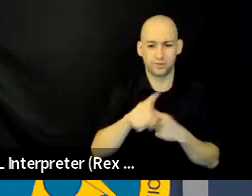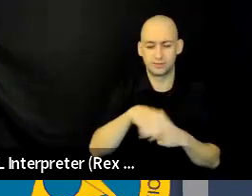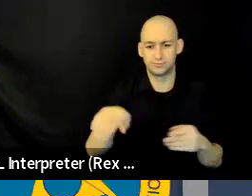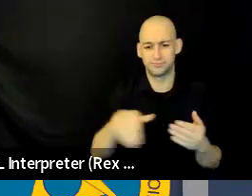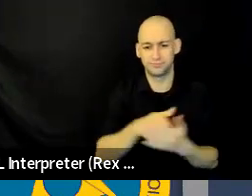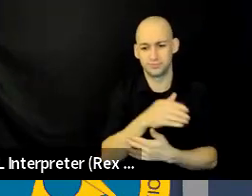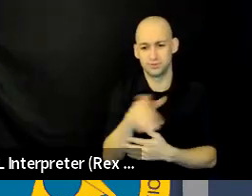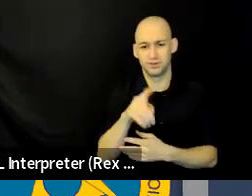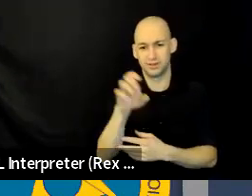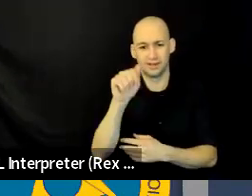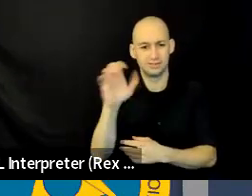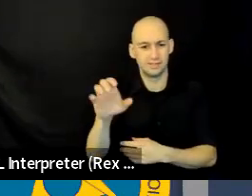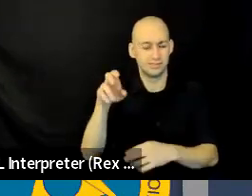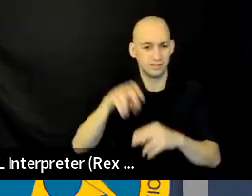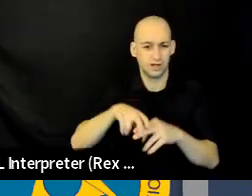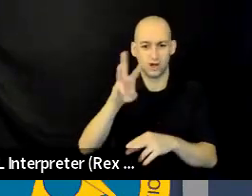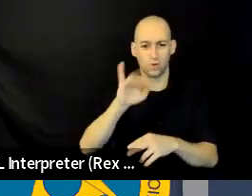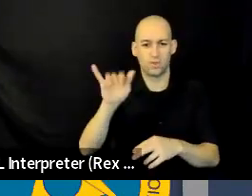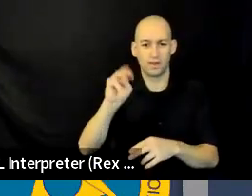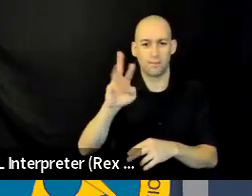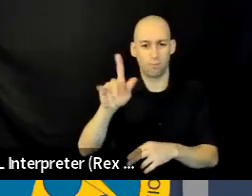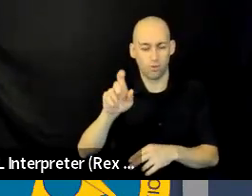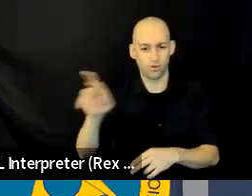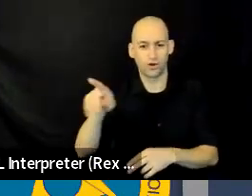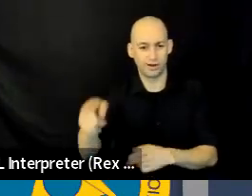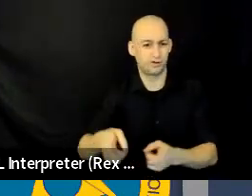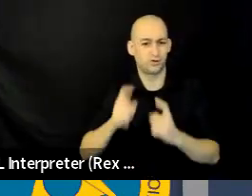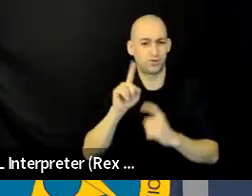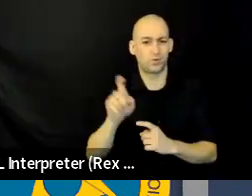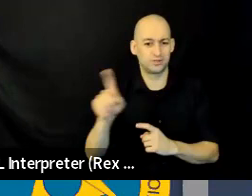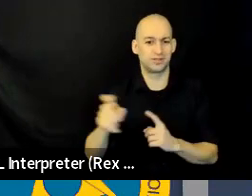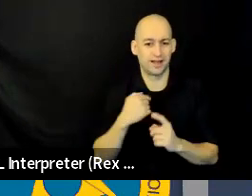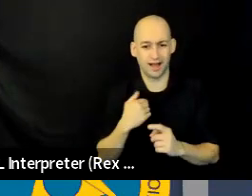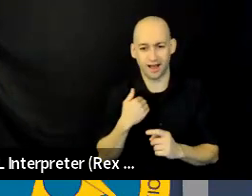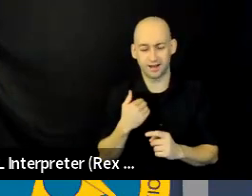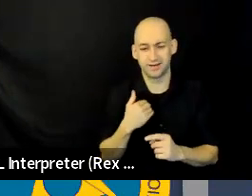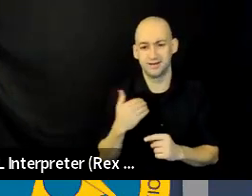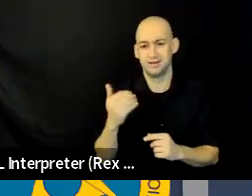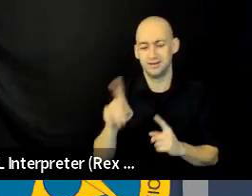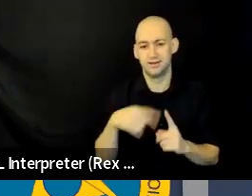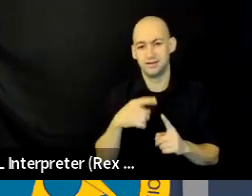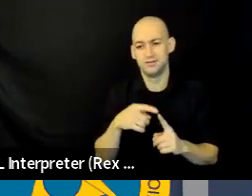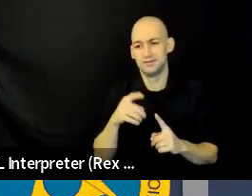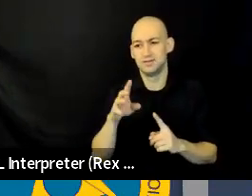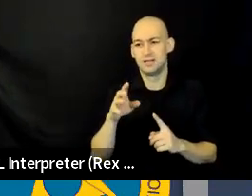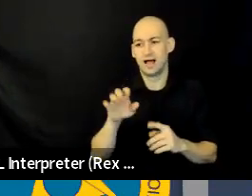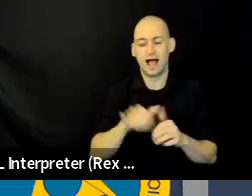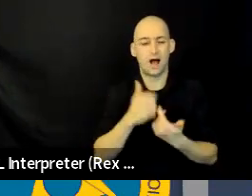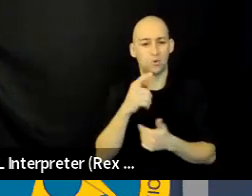minted EAC Chair, William Walker, because he took the question that I had, was how you're going